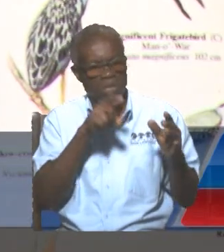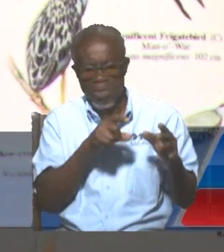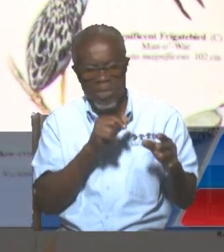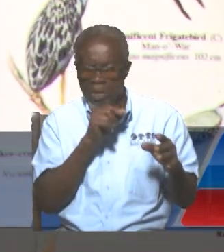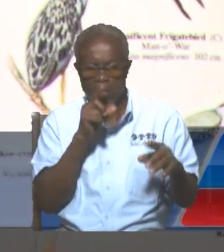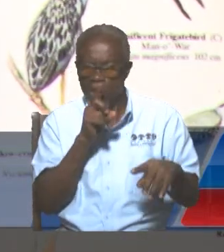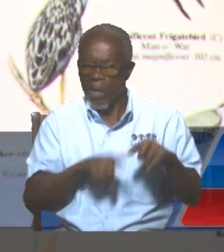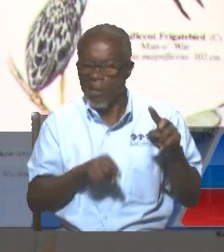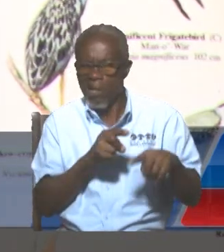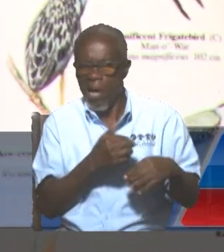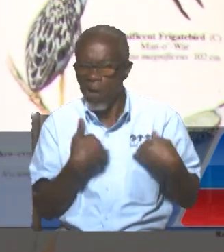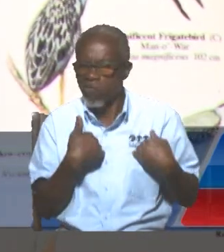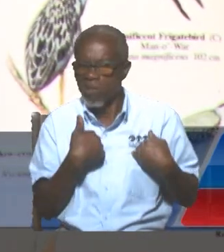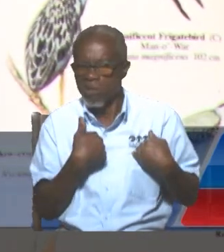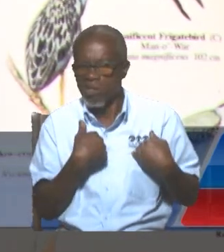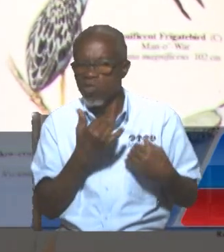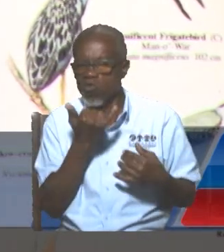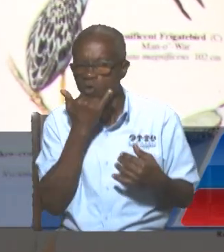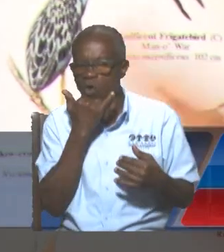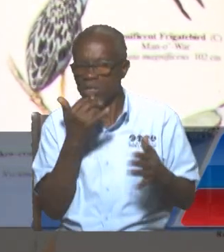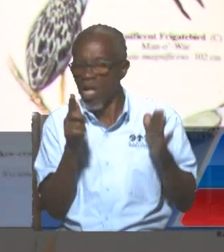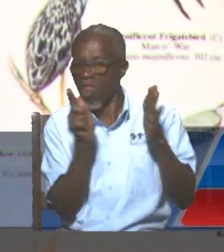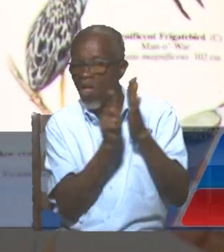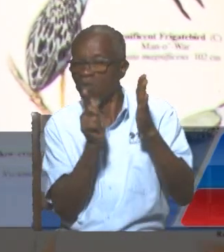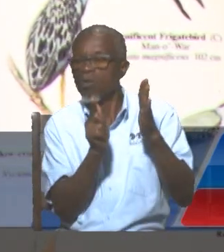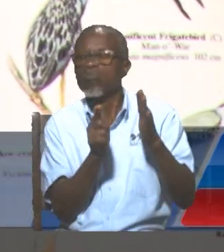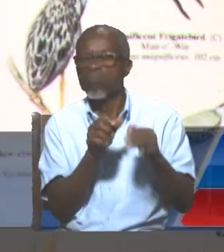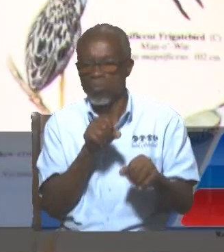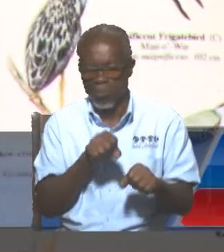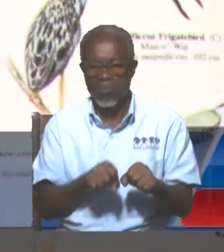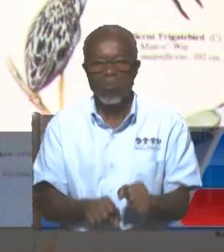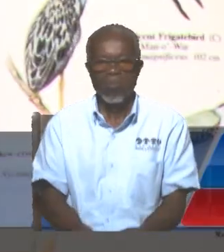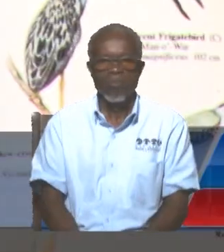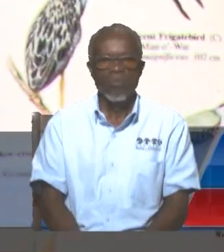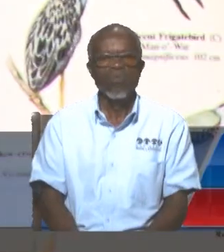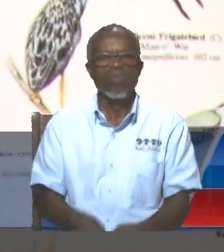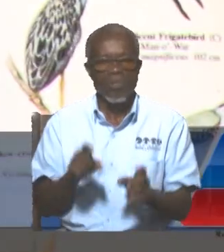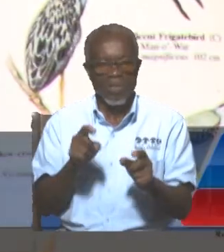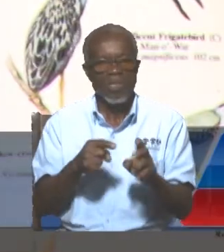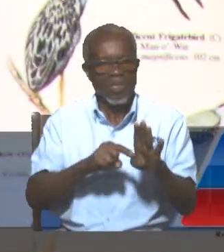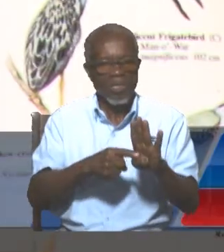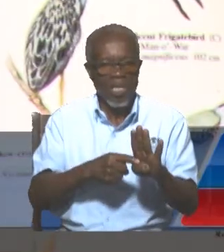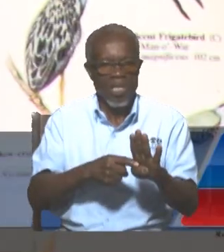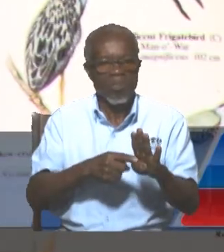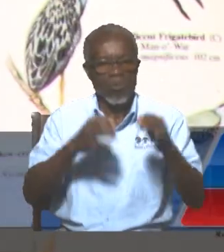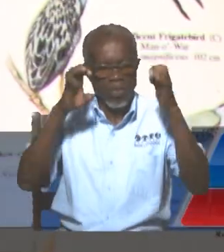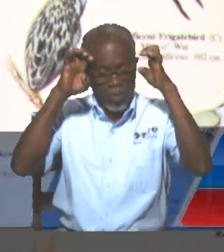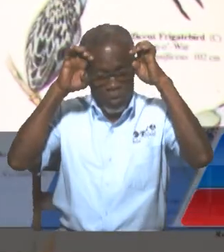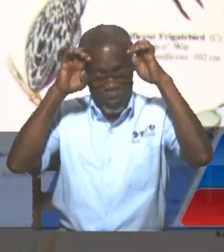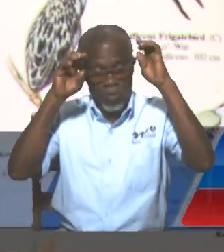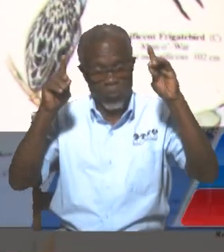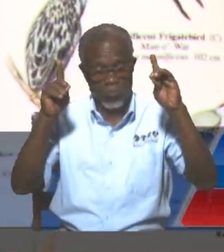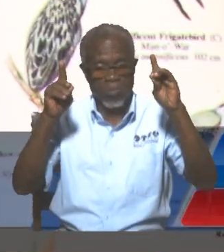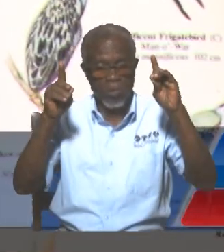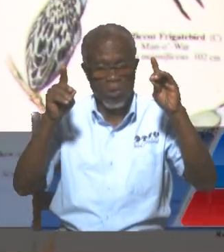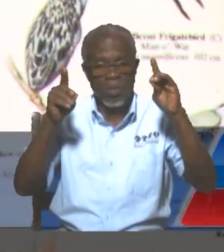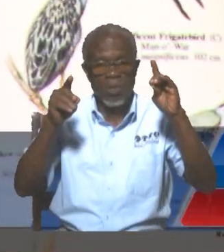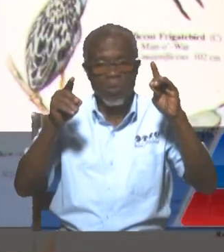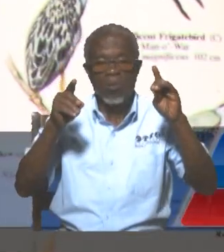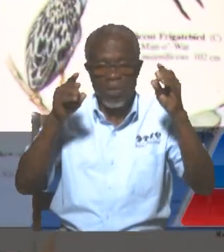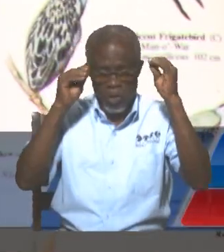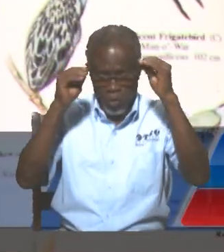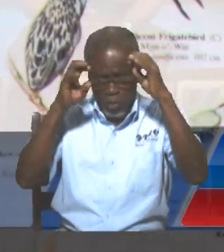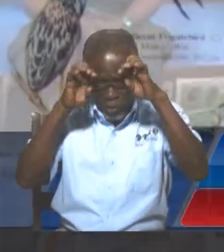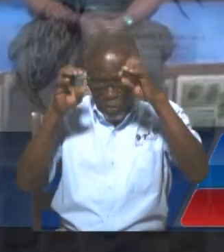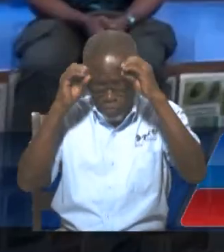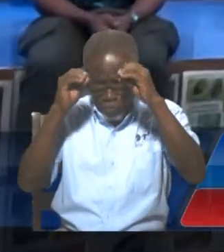with lower than just the parks. We need to start with educating the enforcement officers that we have in